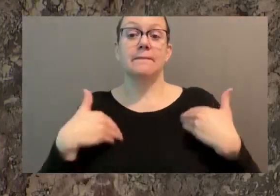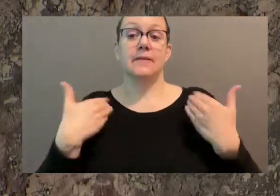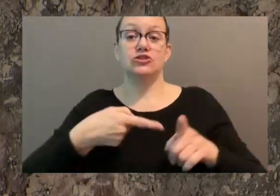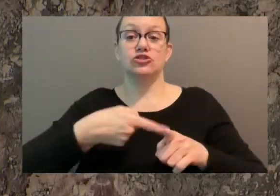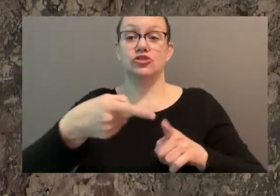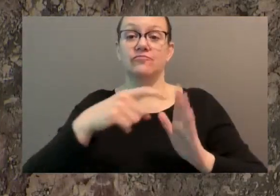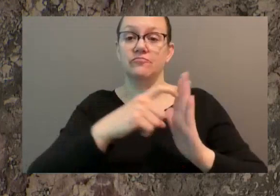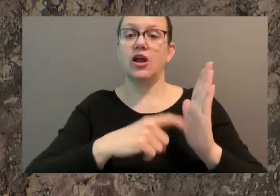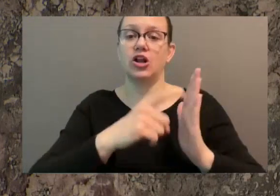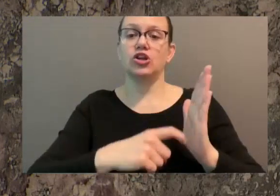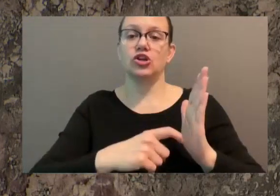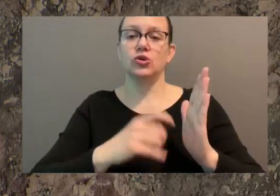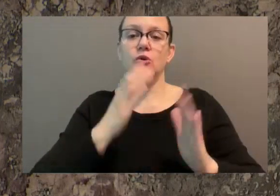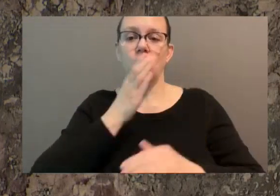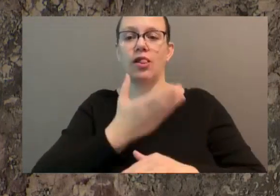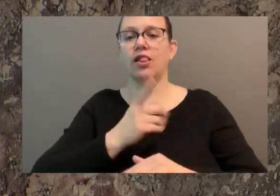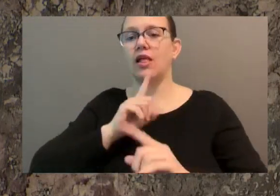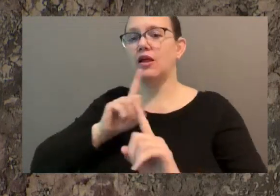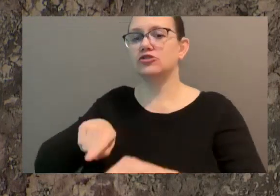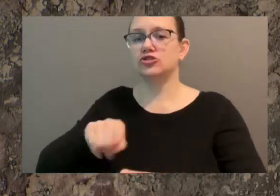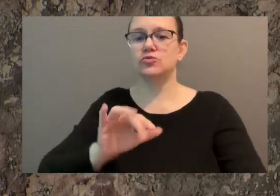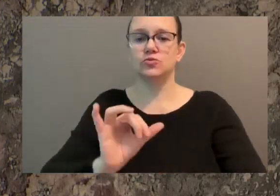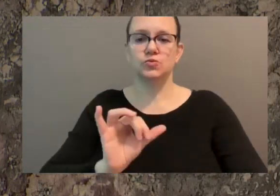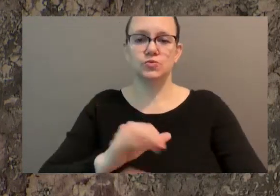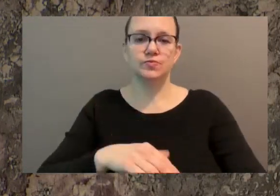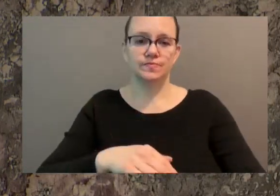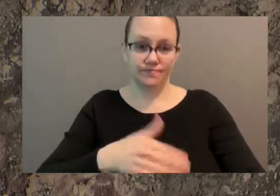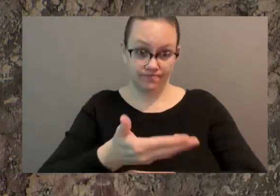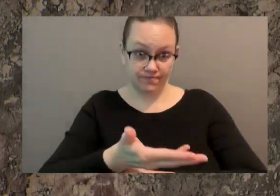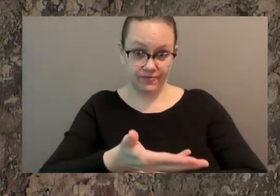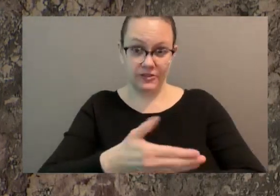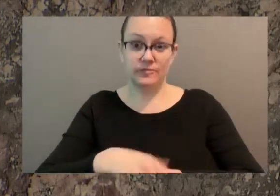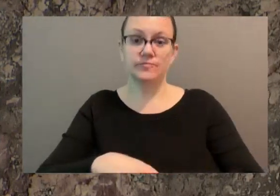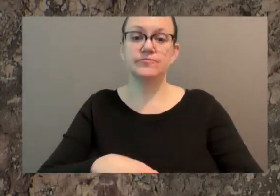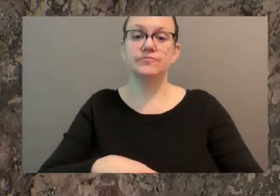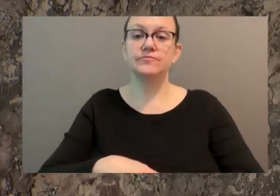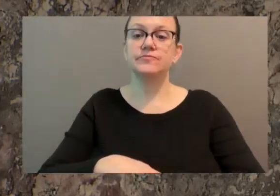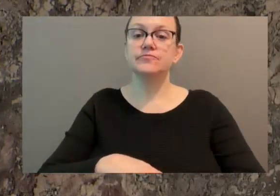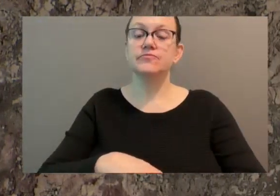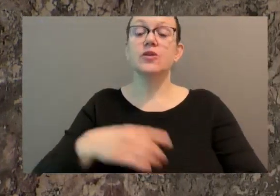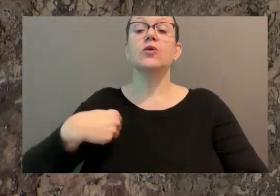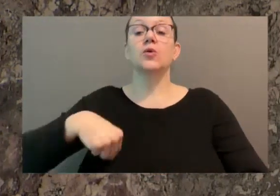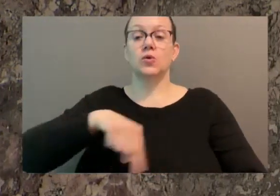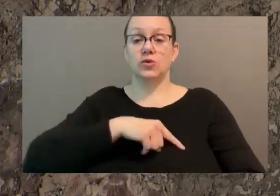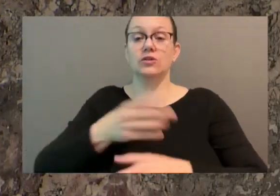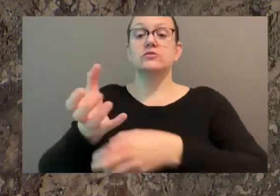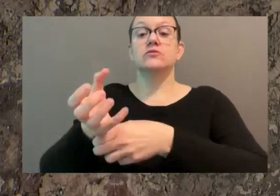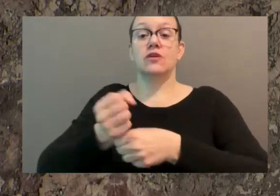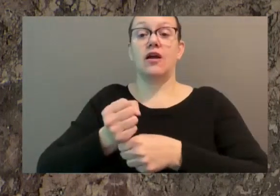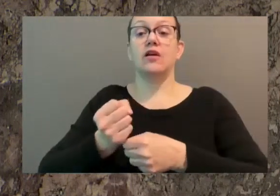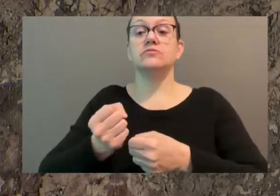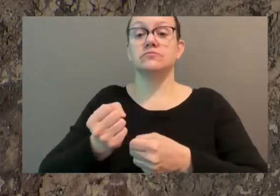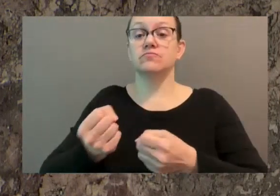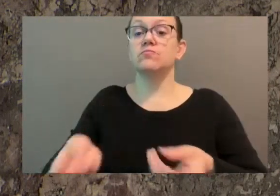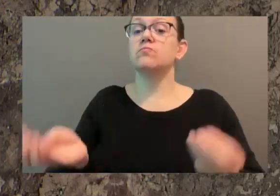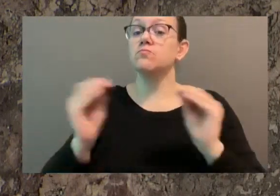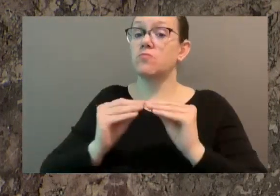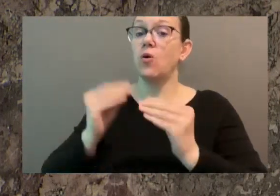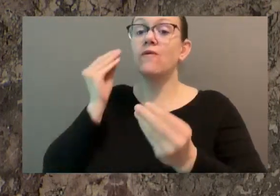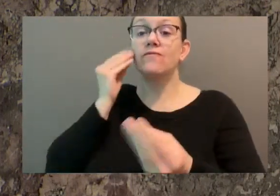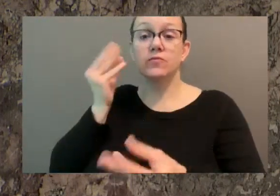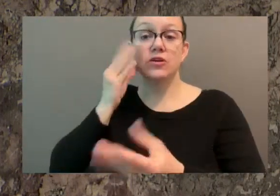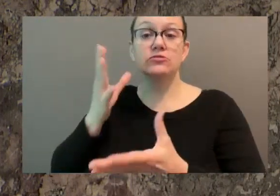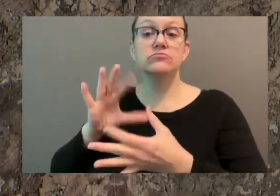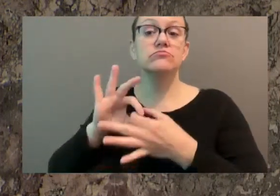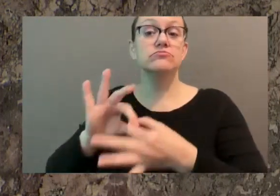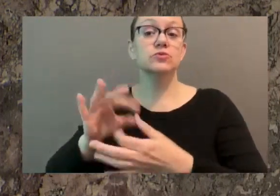with the information that we've received about these 2 specific grant programs, which is why, when we had new information presented to us